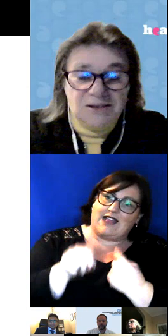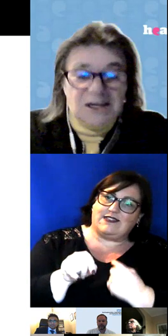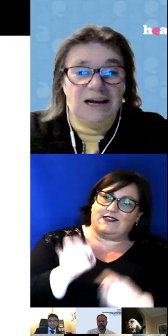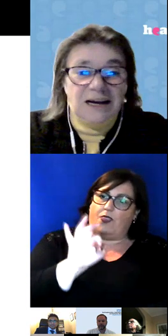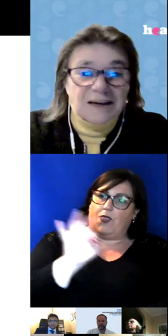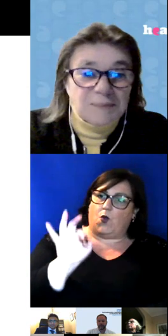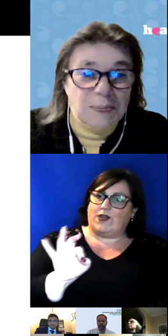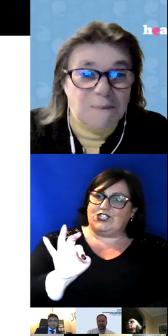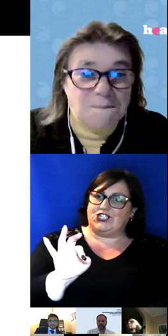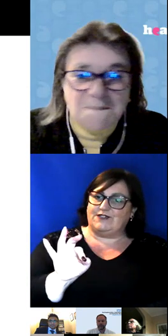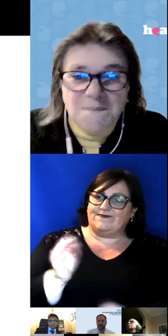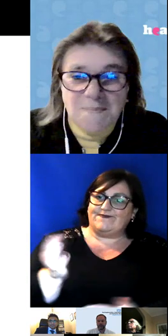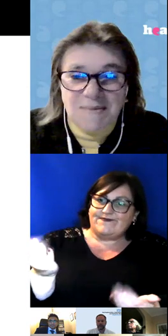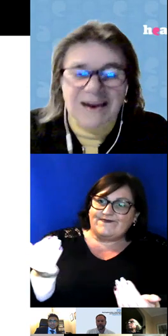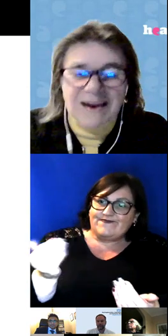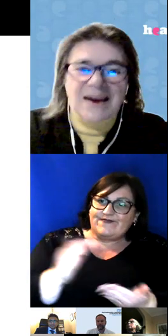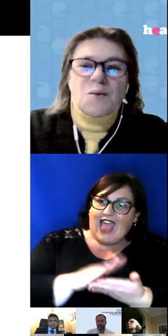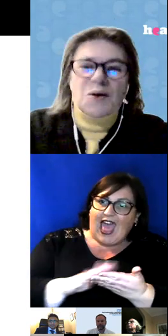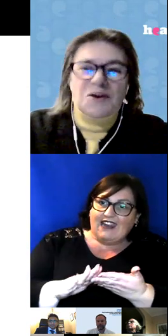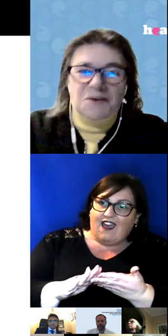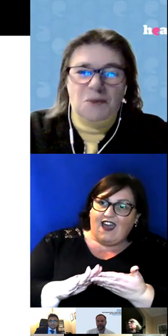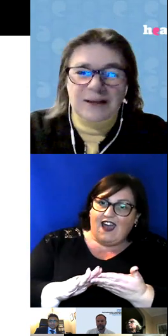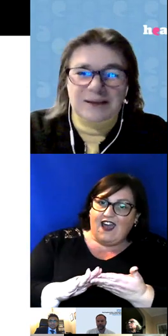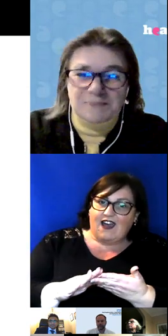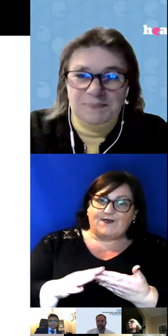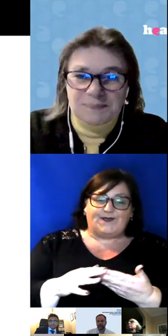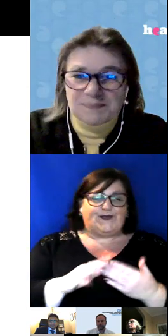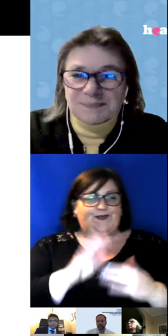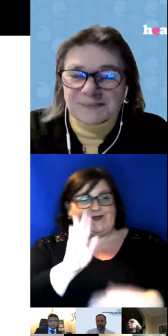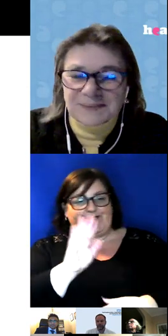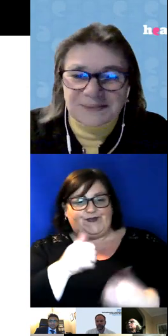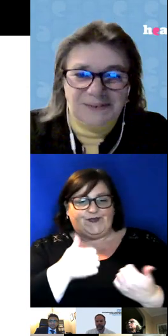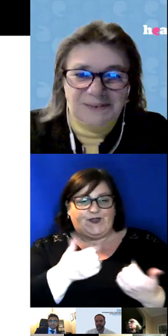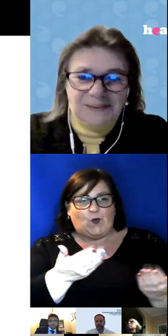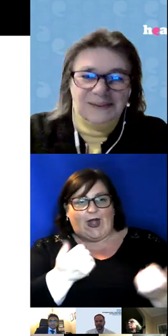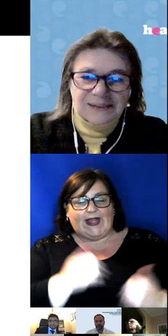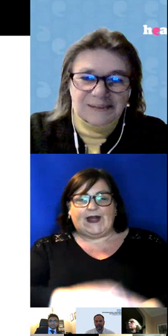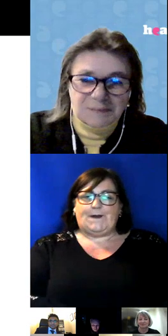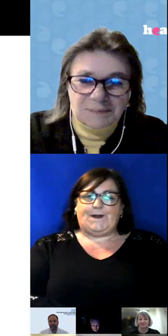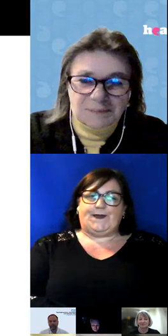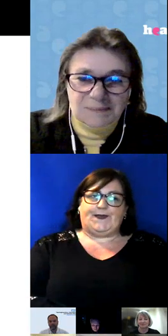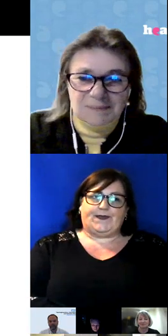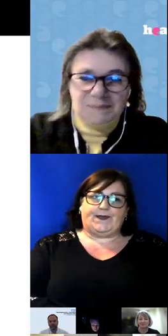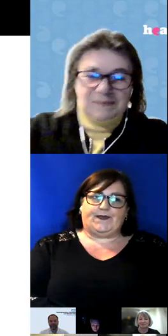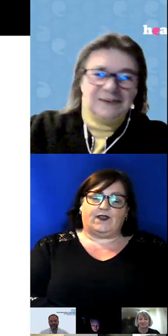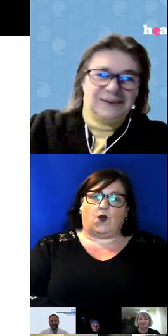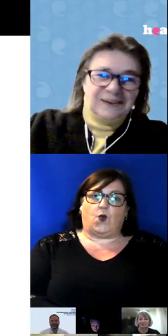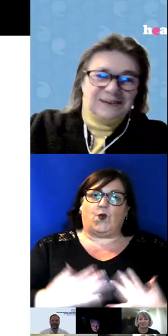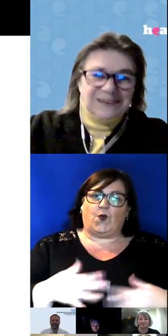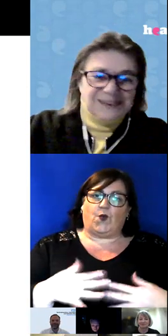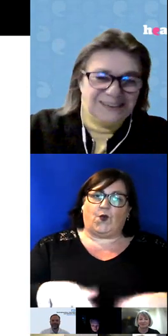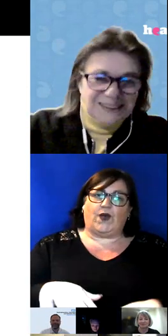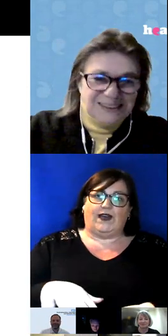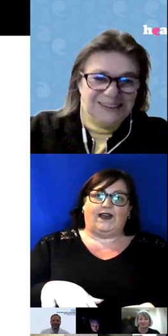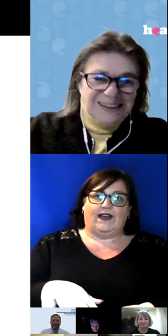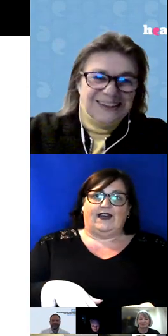around, Councillor Hannah? Yes, I am. Wonderful. And, welcome. Question is very close to my heart,